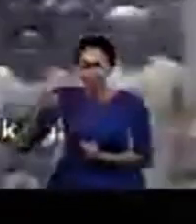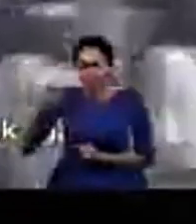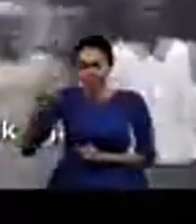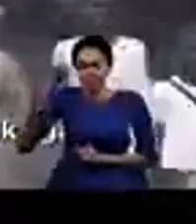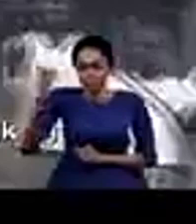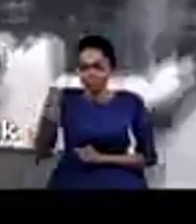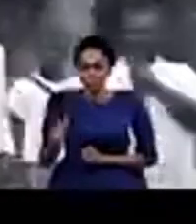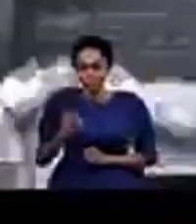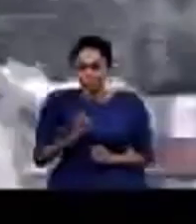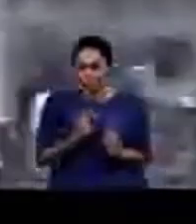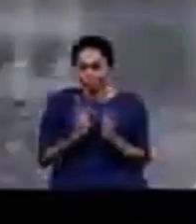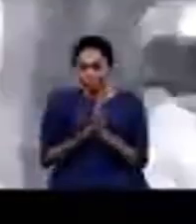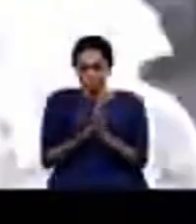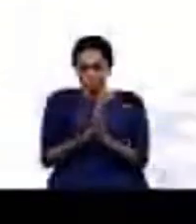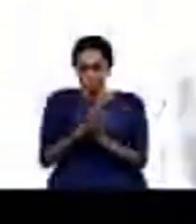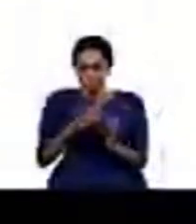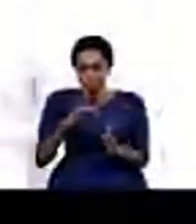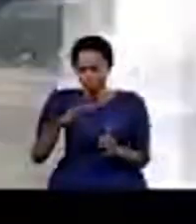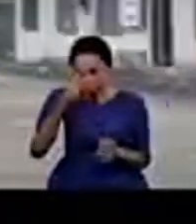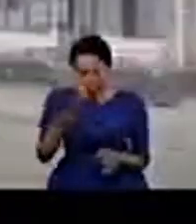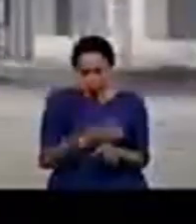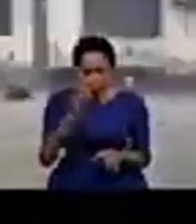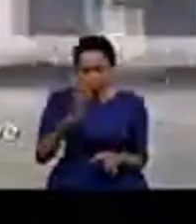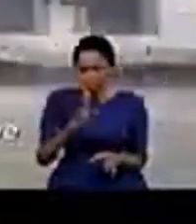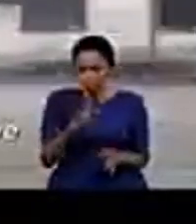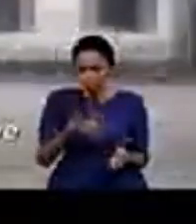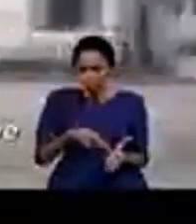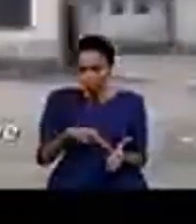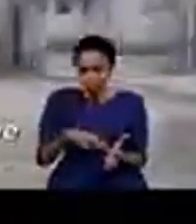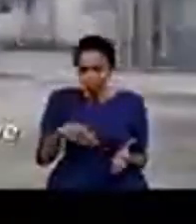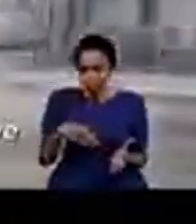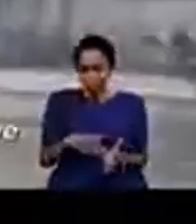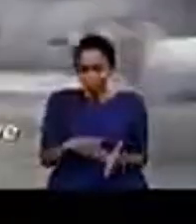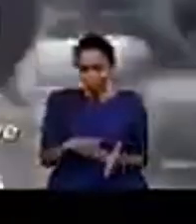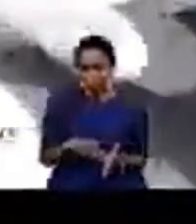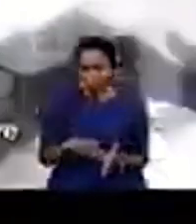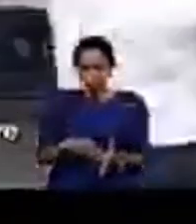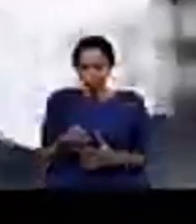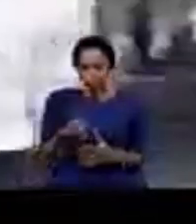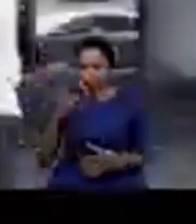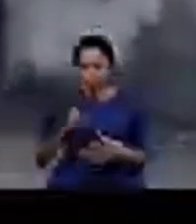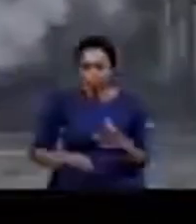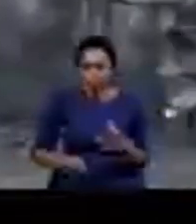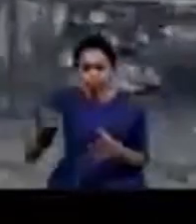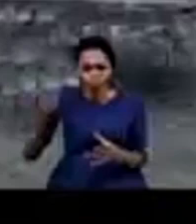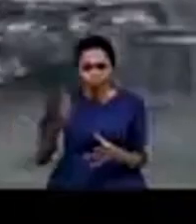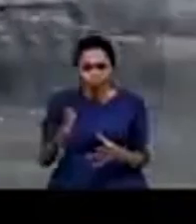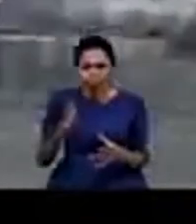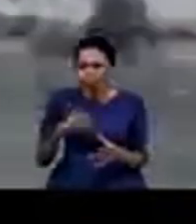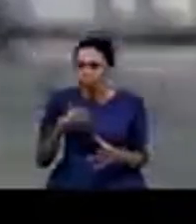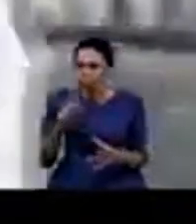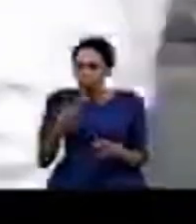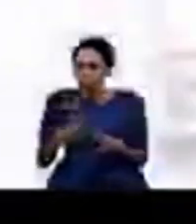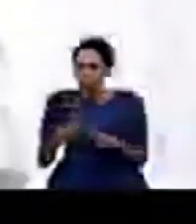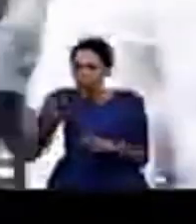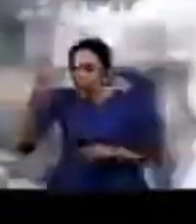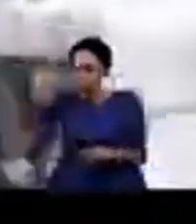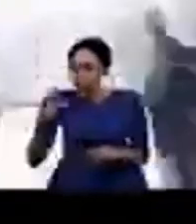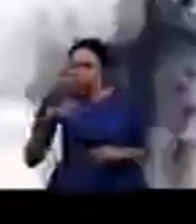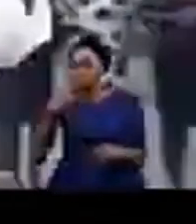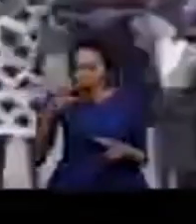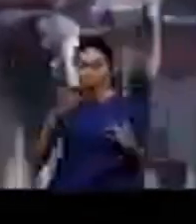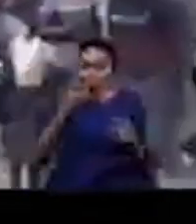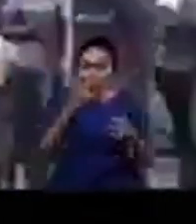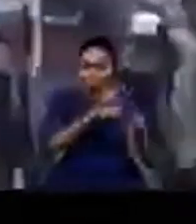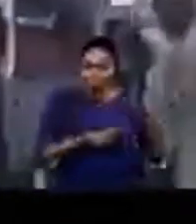again. Should I put my faith in you? Put your faith. Or in whatever God you say you serve? The Lord Jesus Christ.